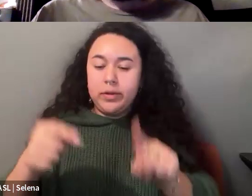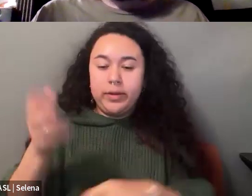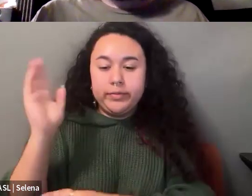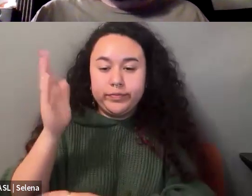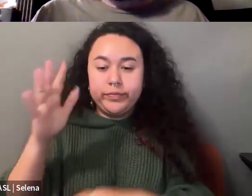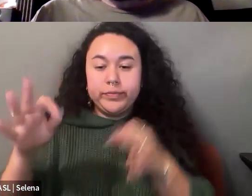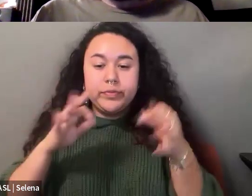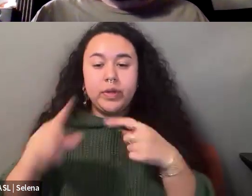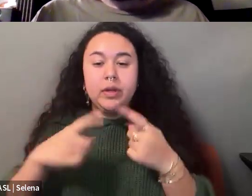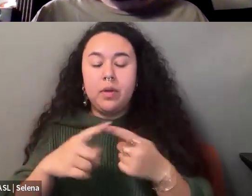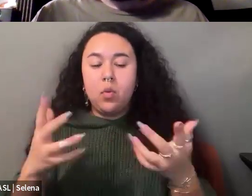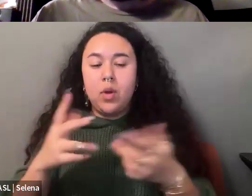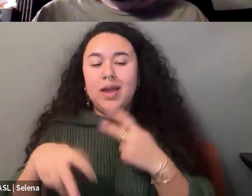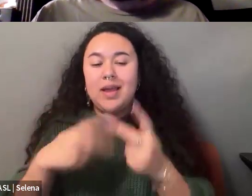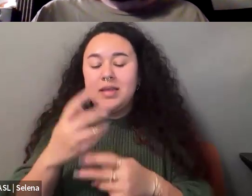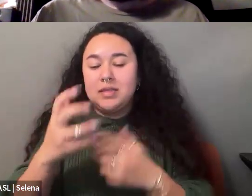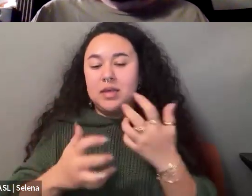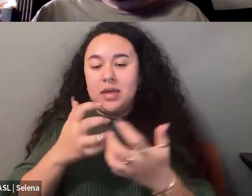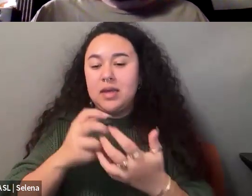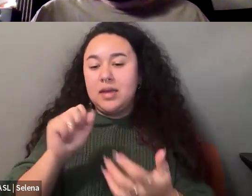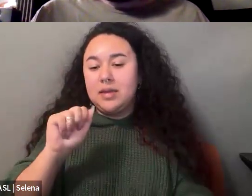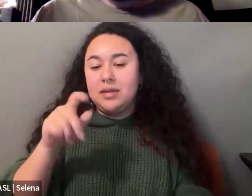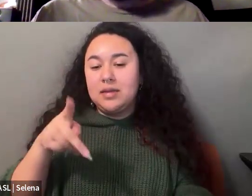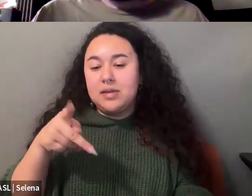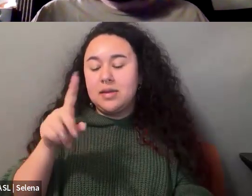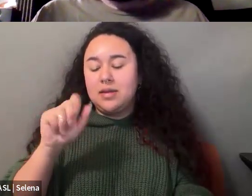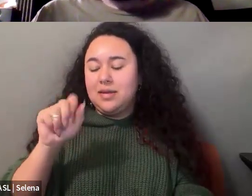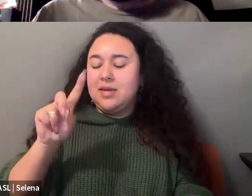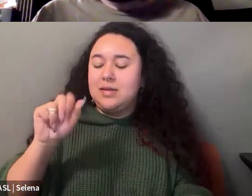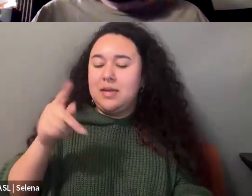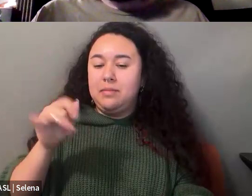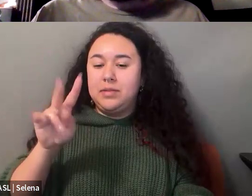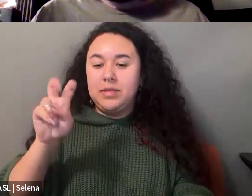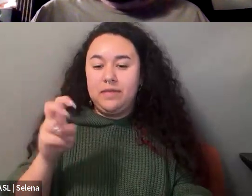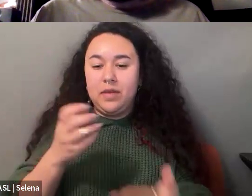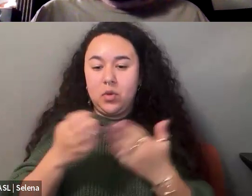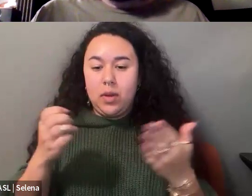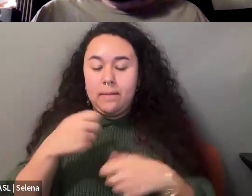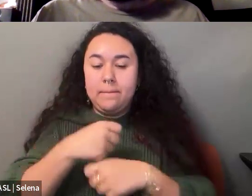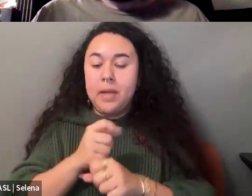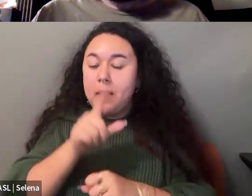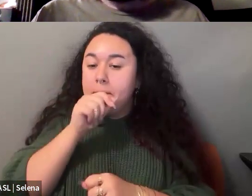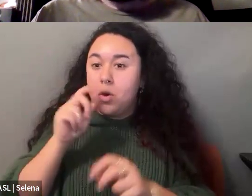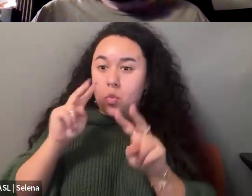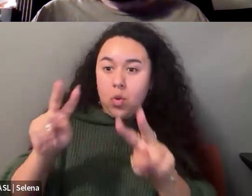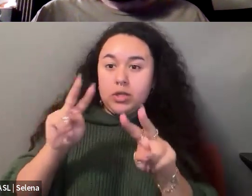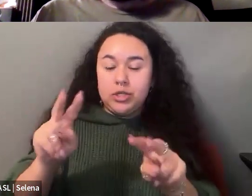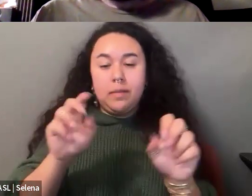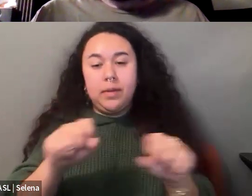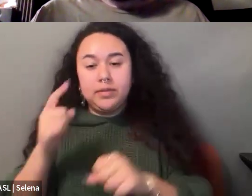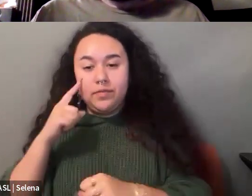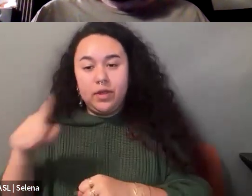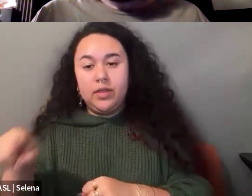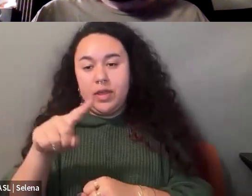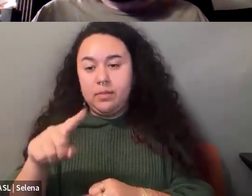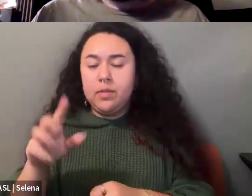adaptive equipment make birding possible for them based on their individual experience and presentation